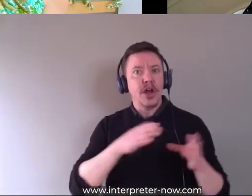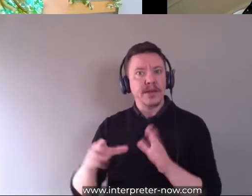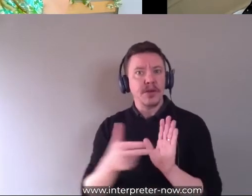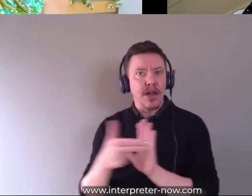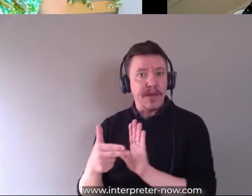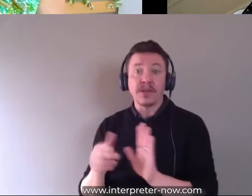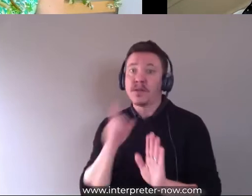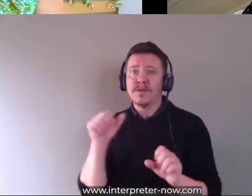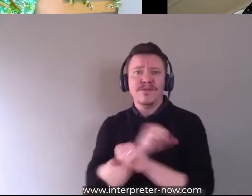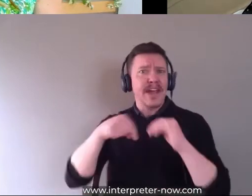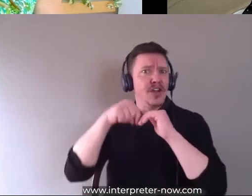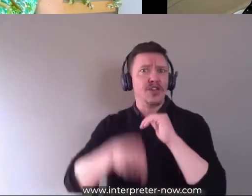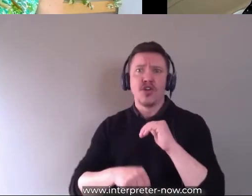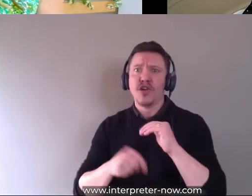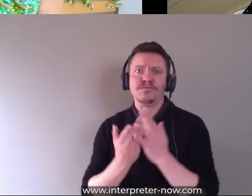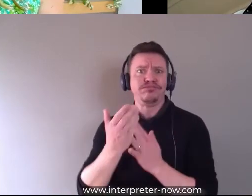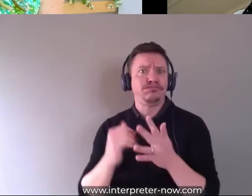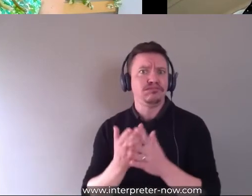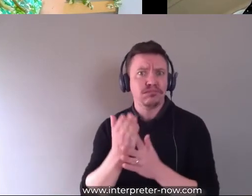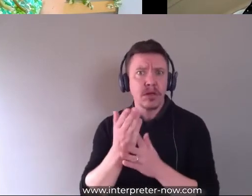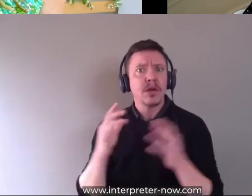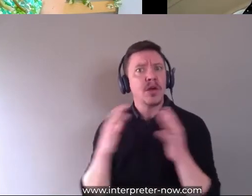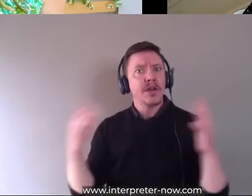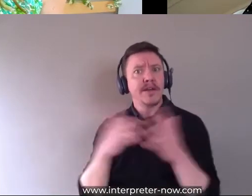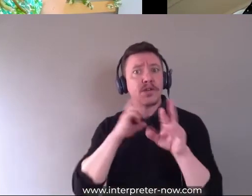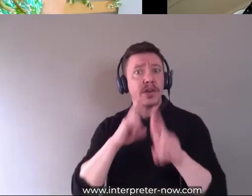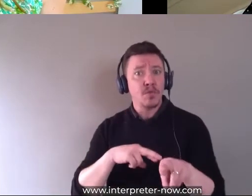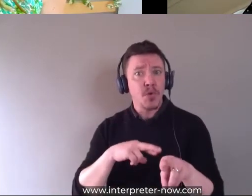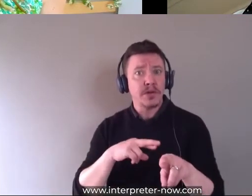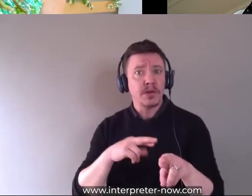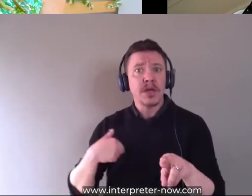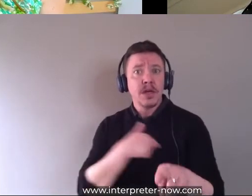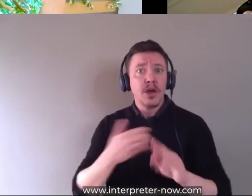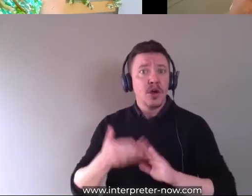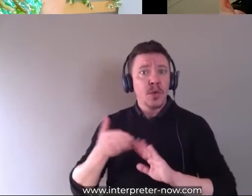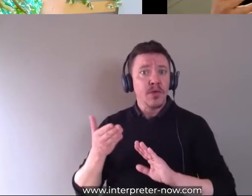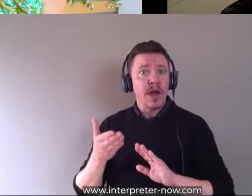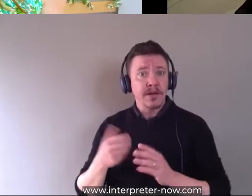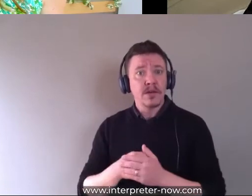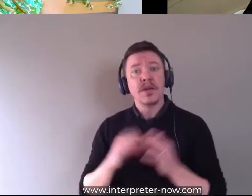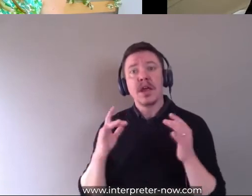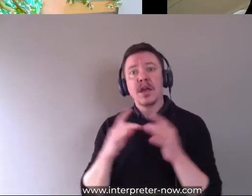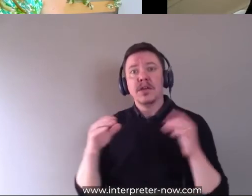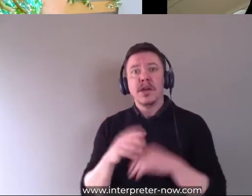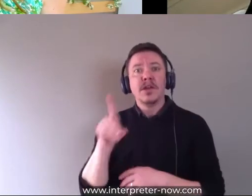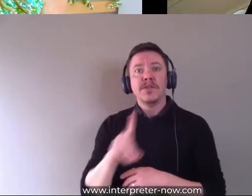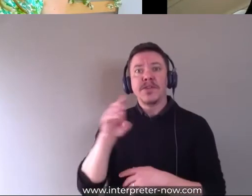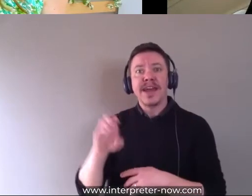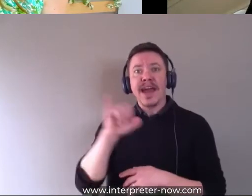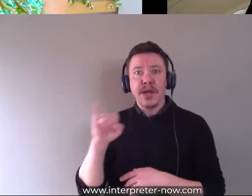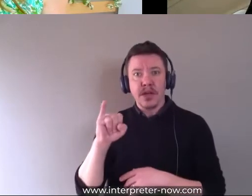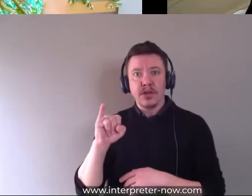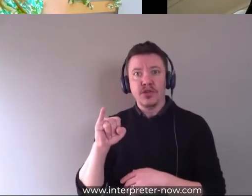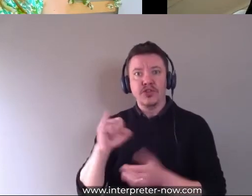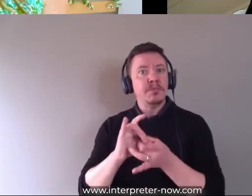very, very thorough diversity report. So we run a diversity, equity, inclusion, and belonging survey